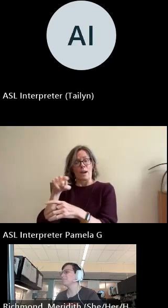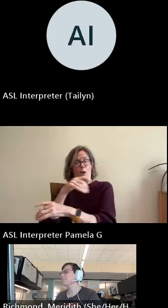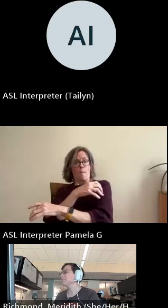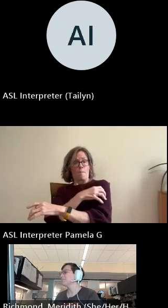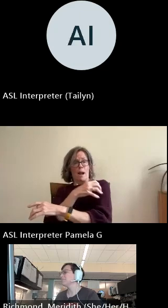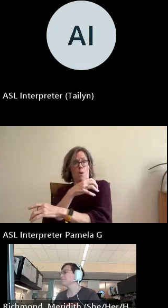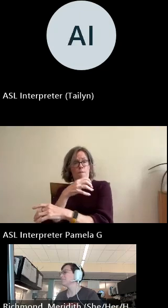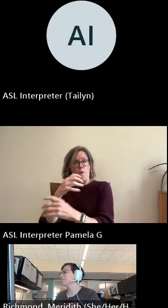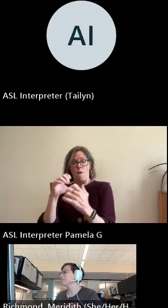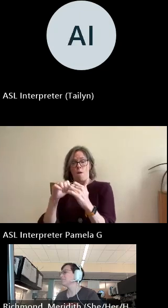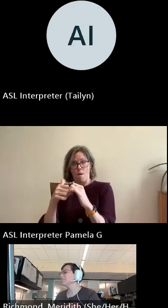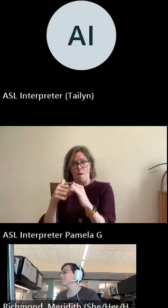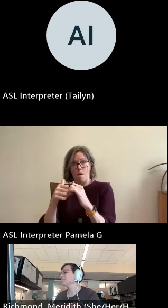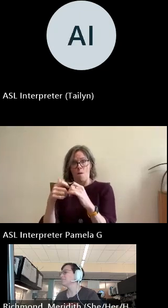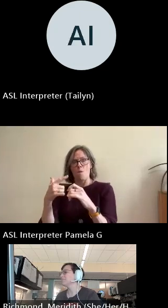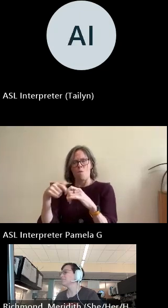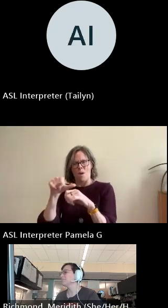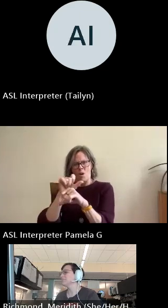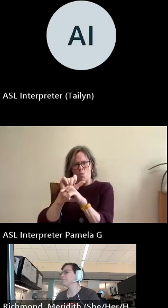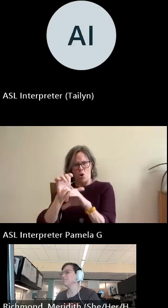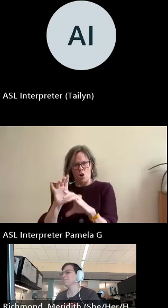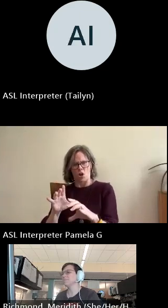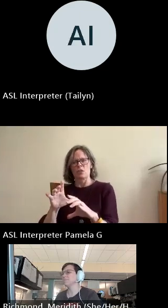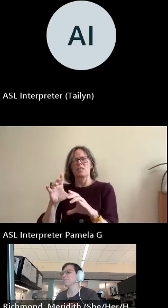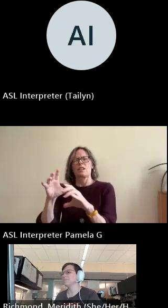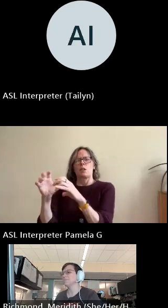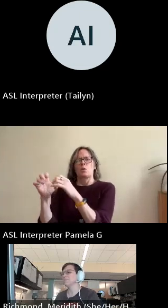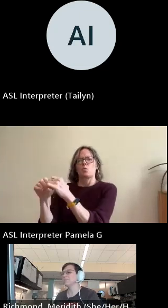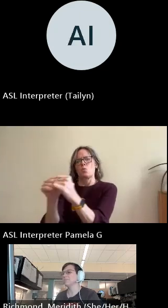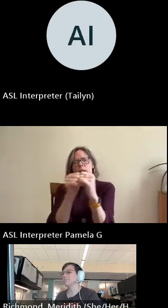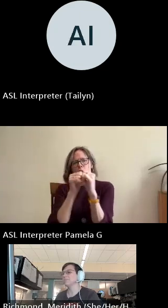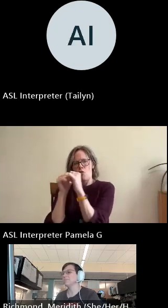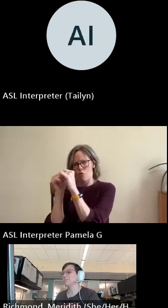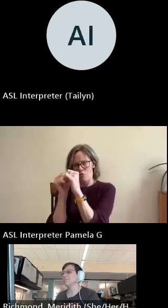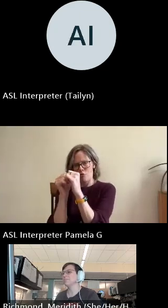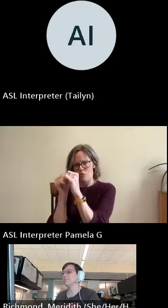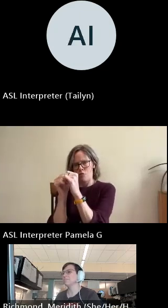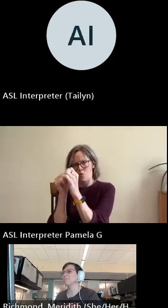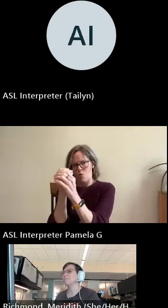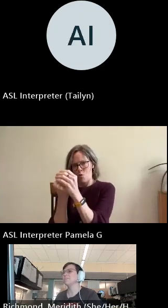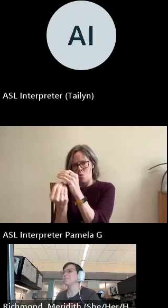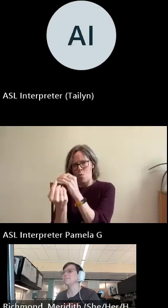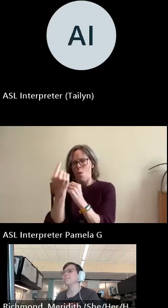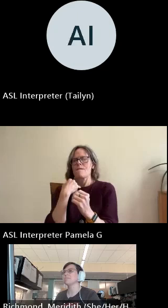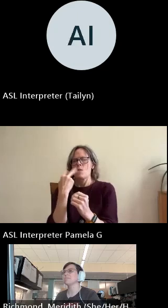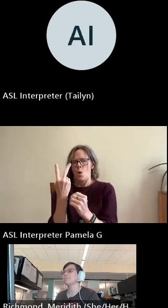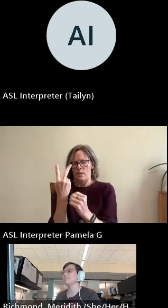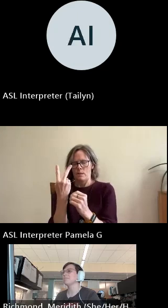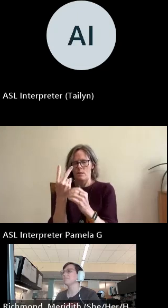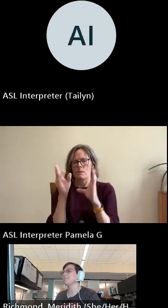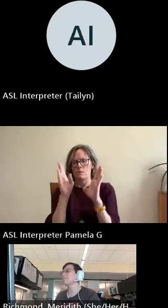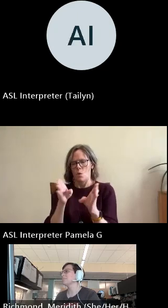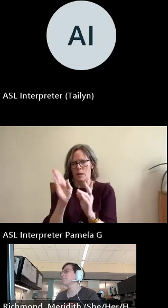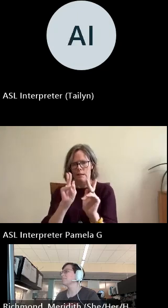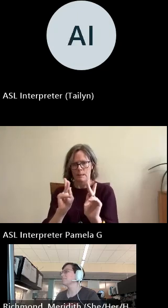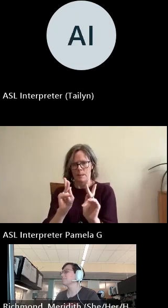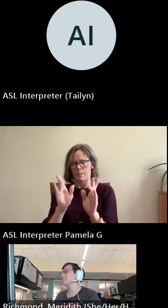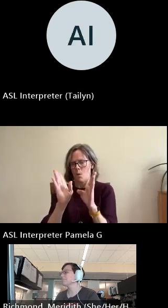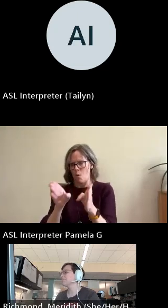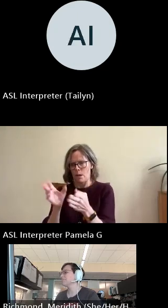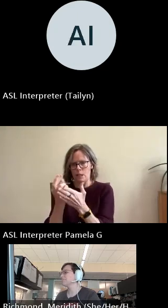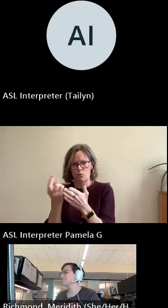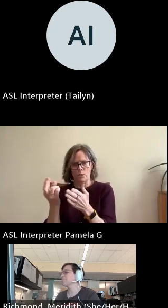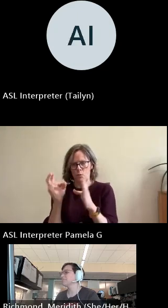union being workers because we have a collective voice of organized people, organized resources, and